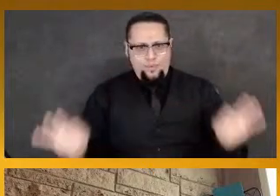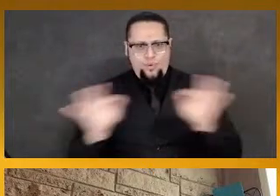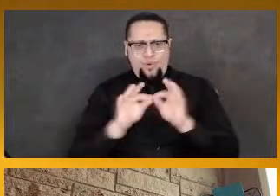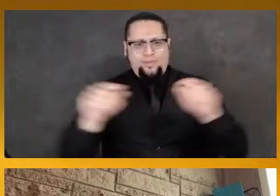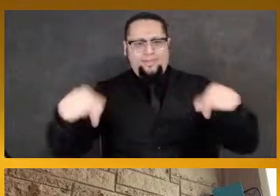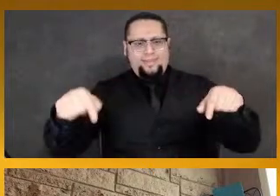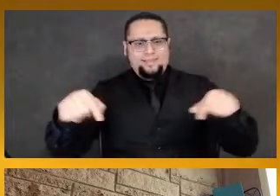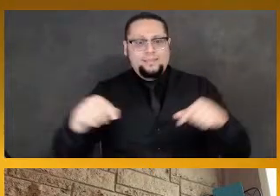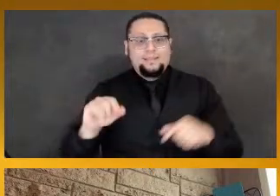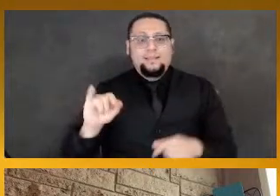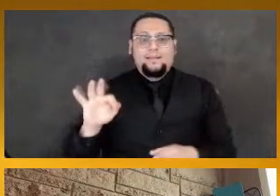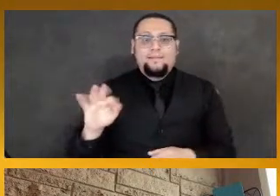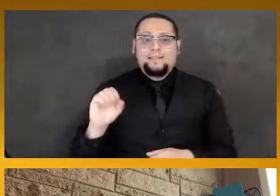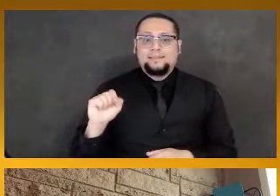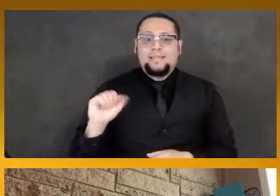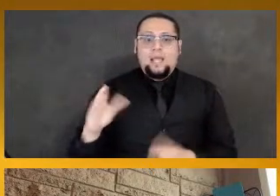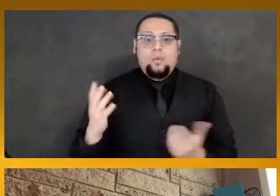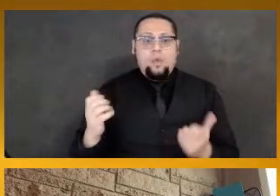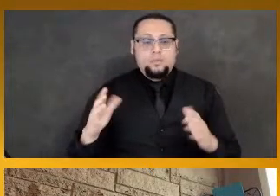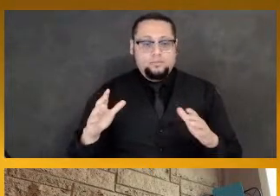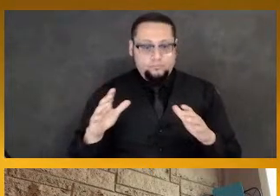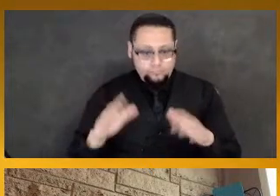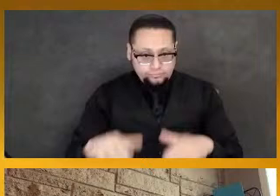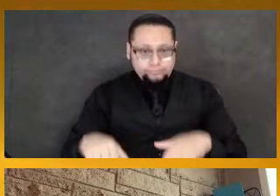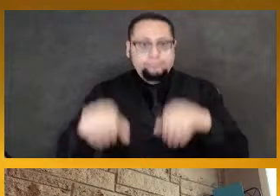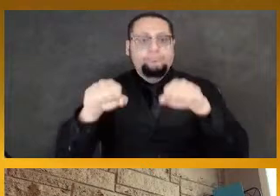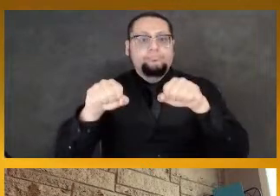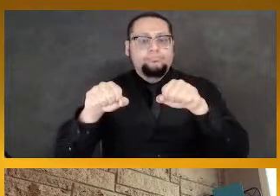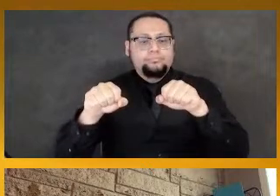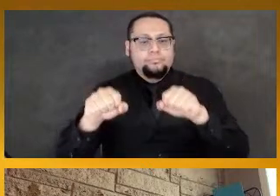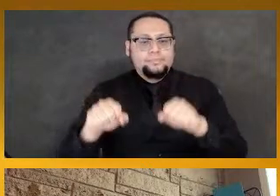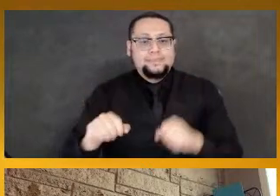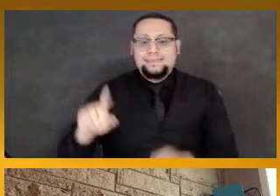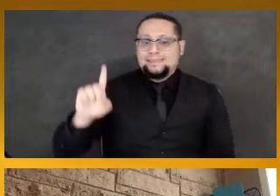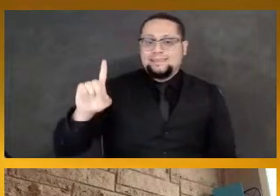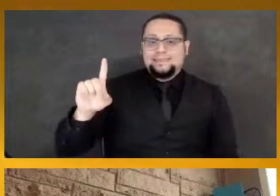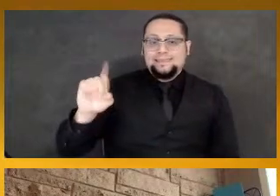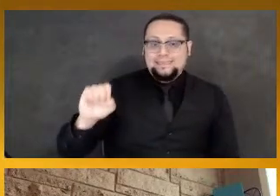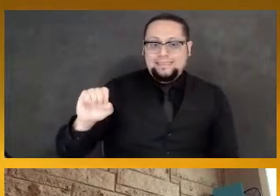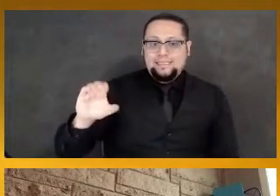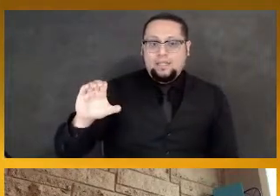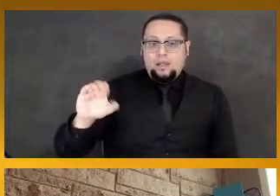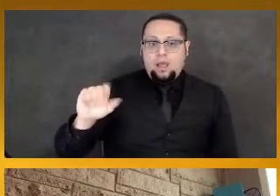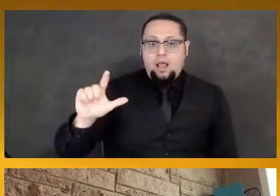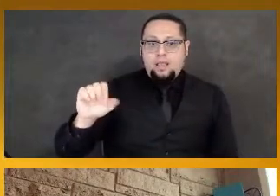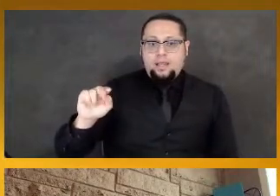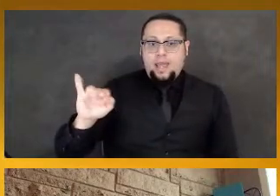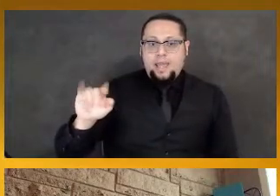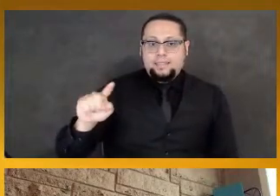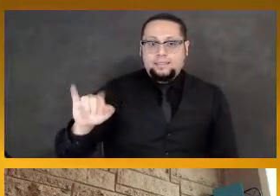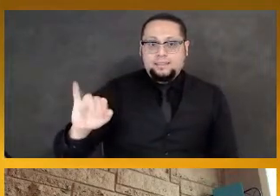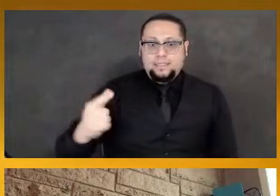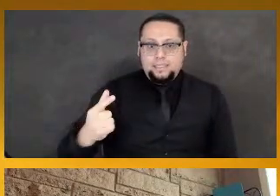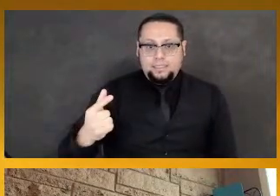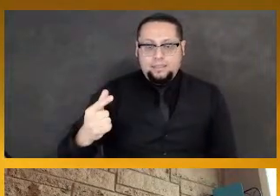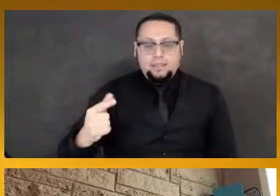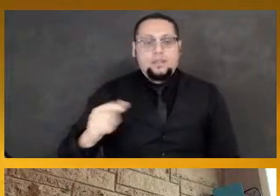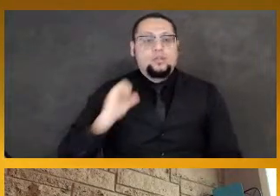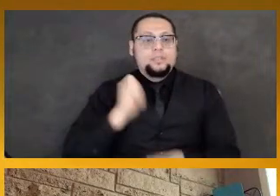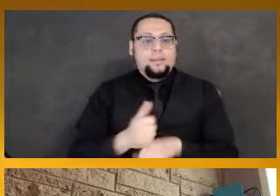if SAC wants to take on a role of decolonizing or creating action plans to